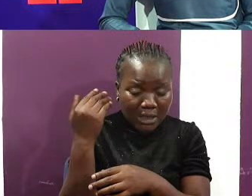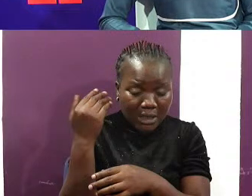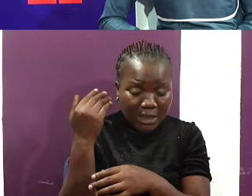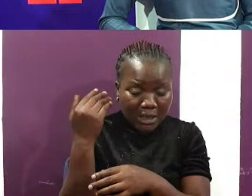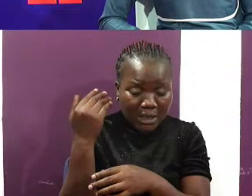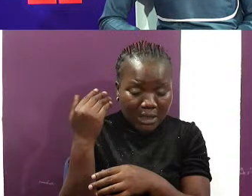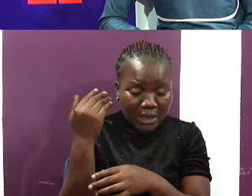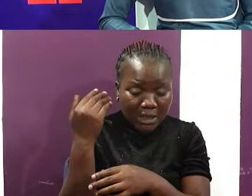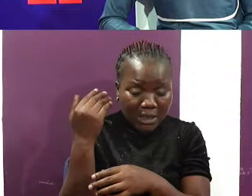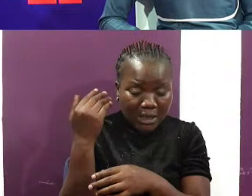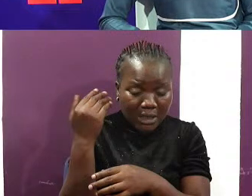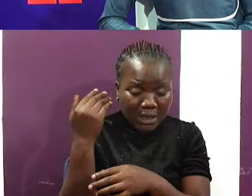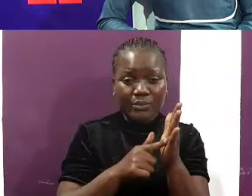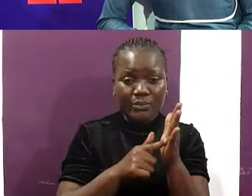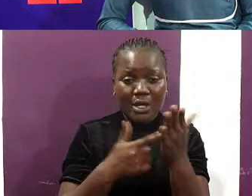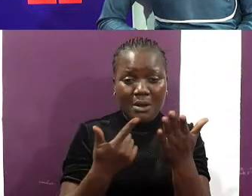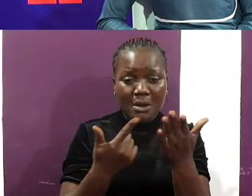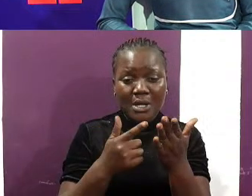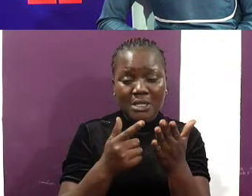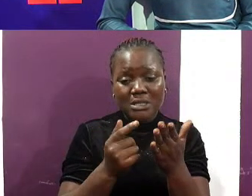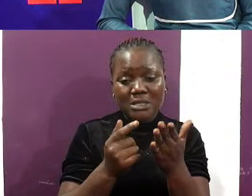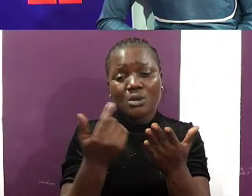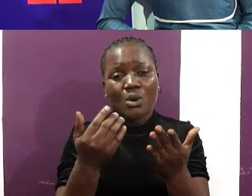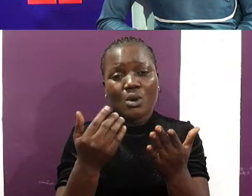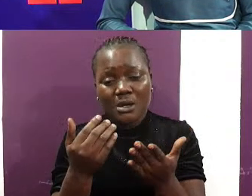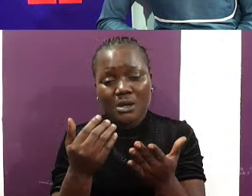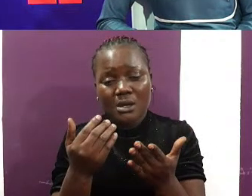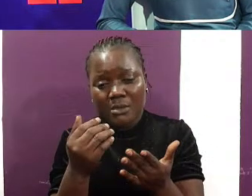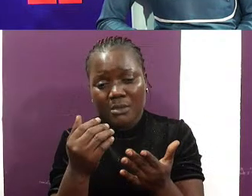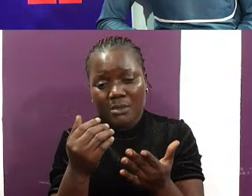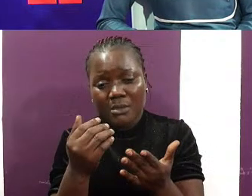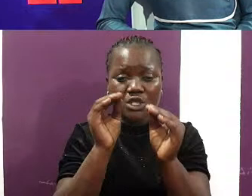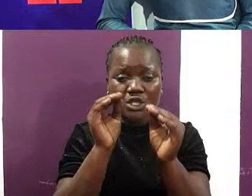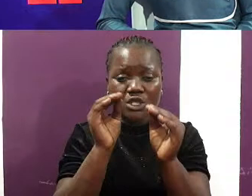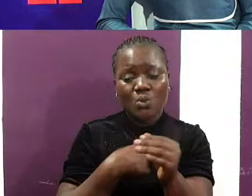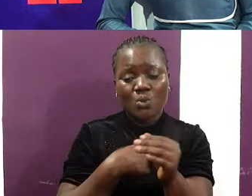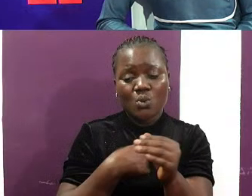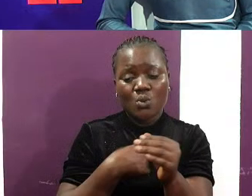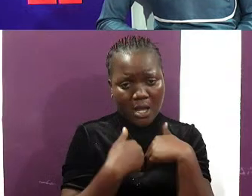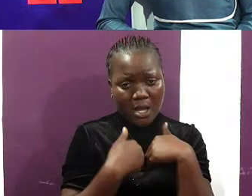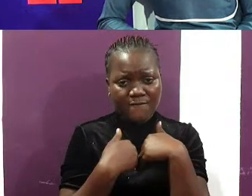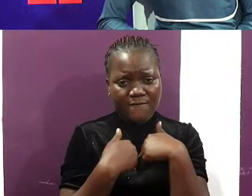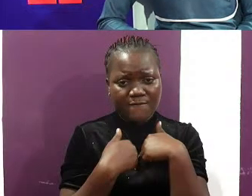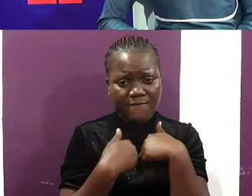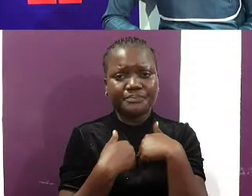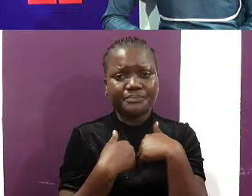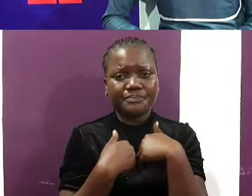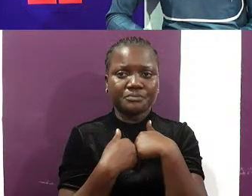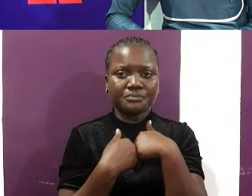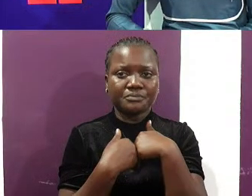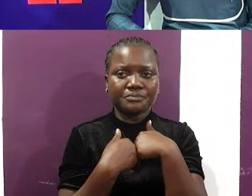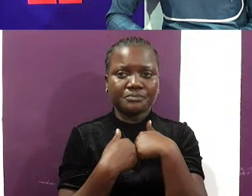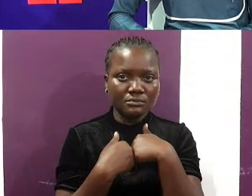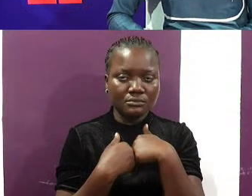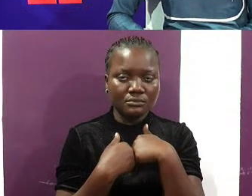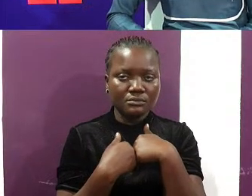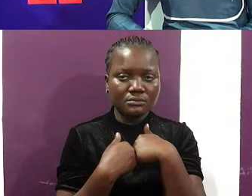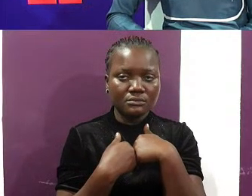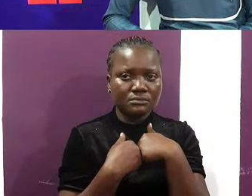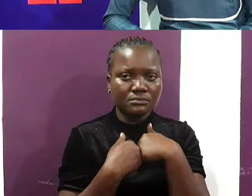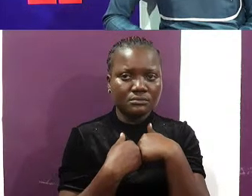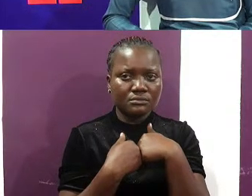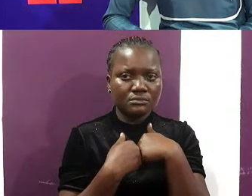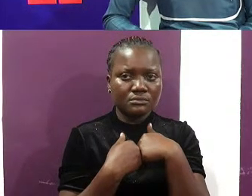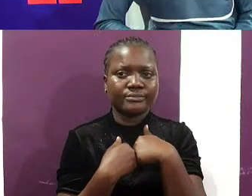God. A family be so so of prayer as a phono say, Nyankopon ahini, the kingdom of God. And